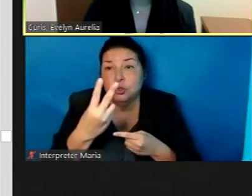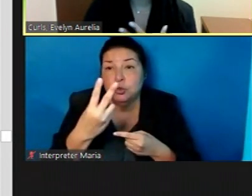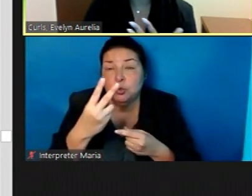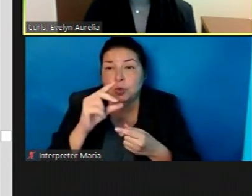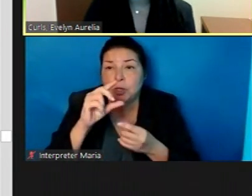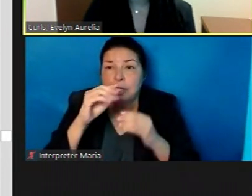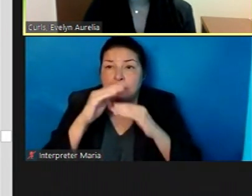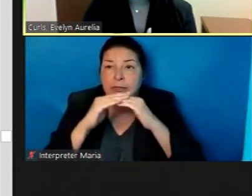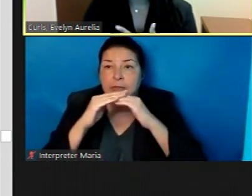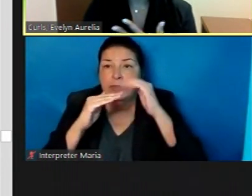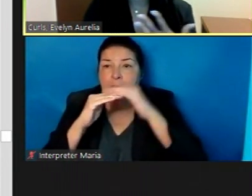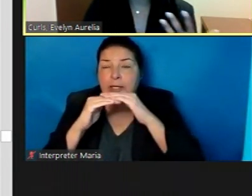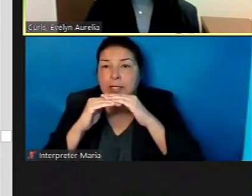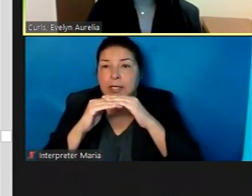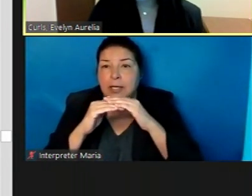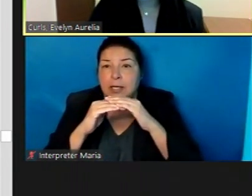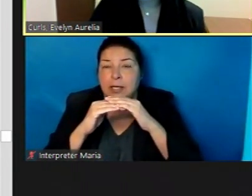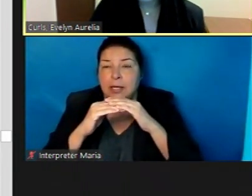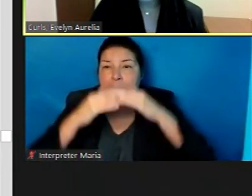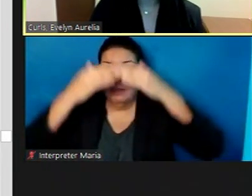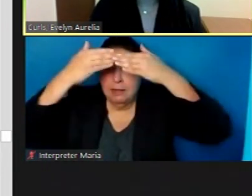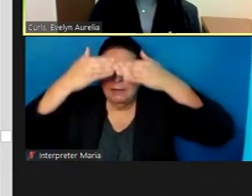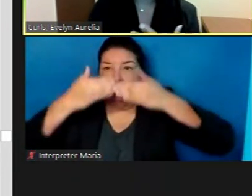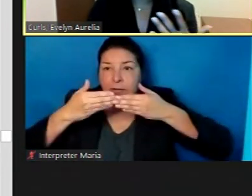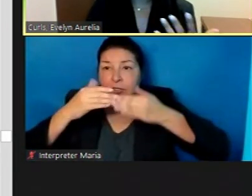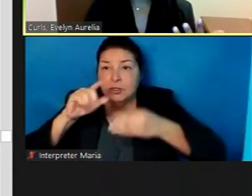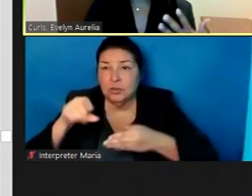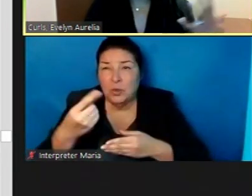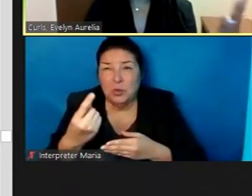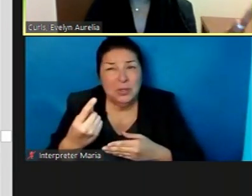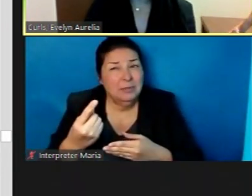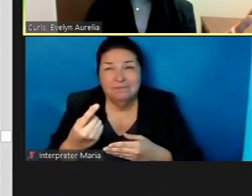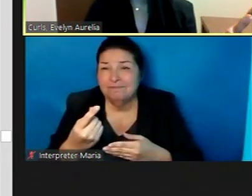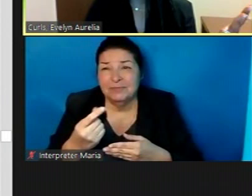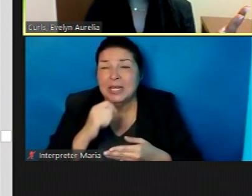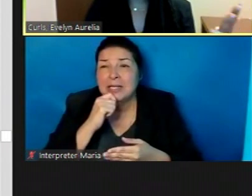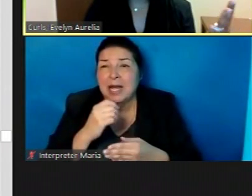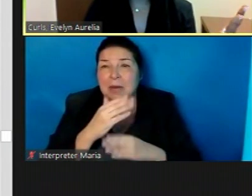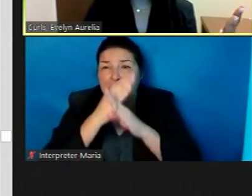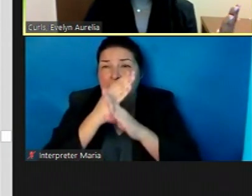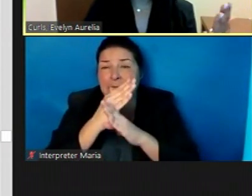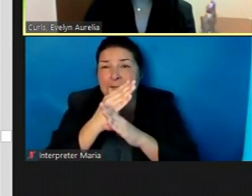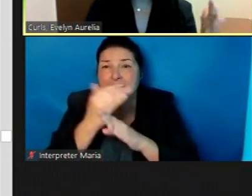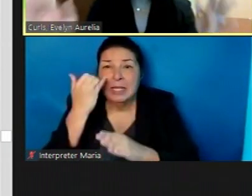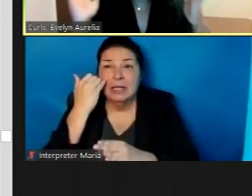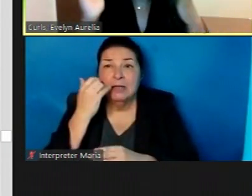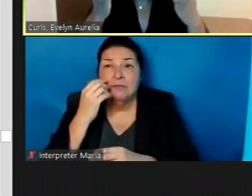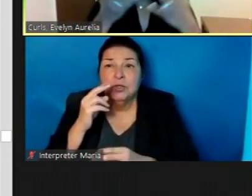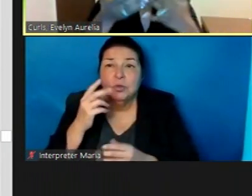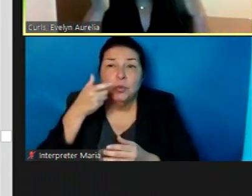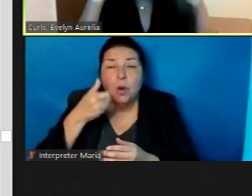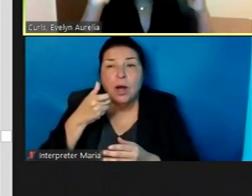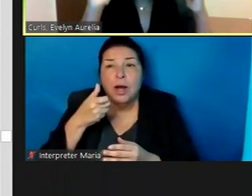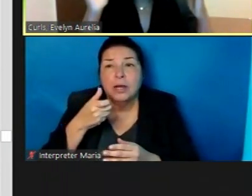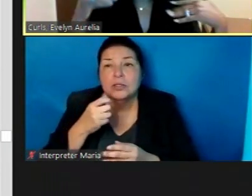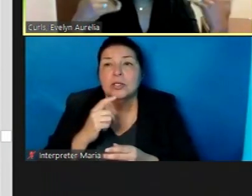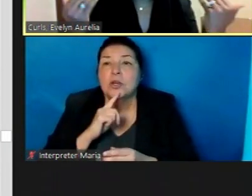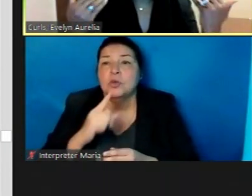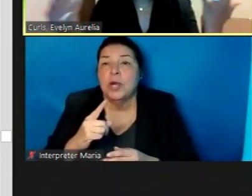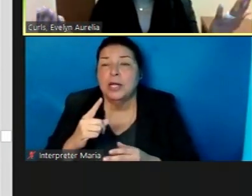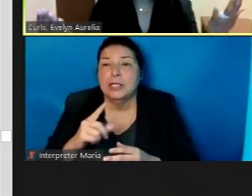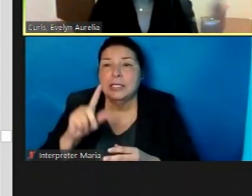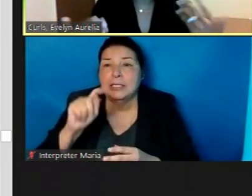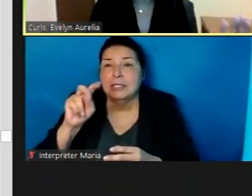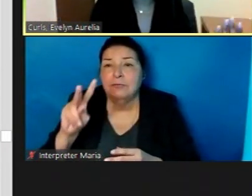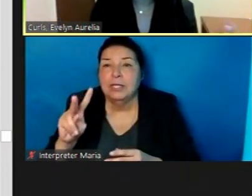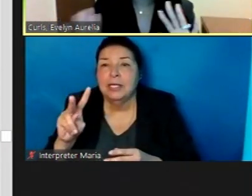face shields alone are not a substitute for a mask. So if you watch, reality TV, people will be on there with their face shield, no